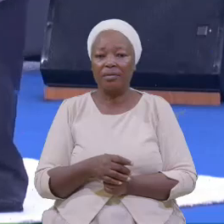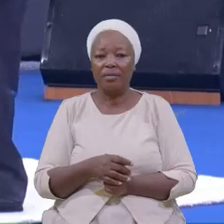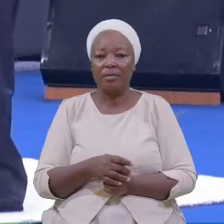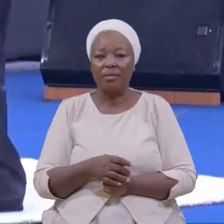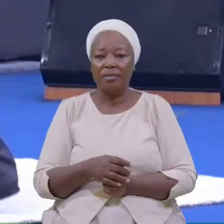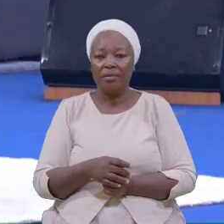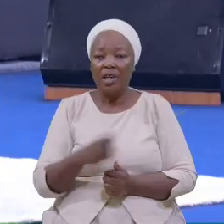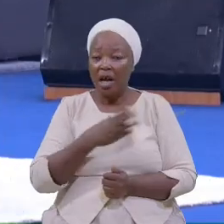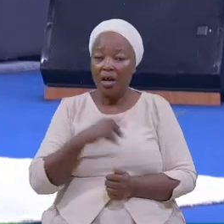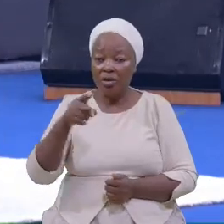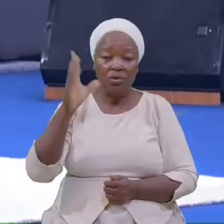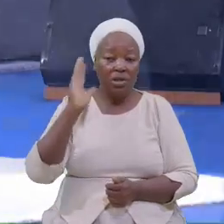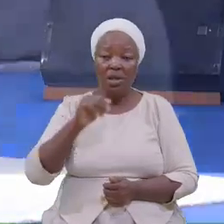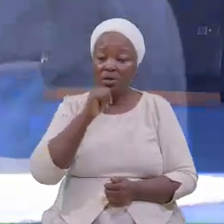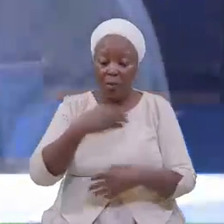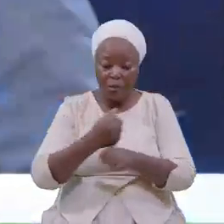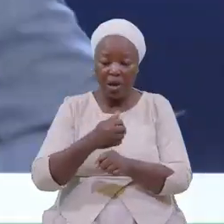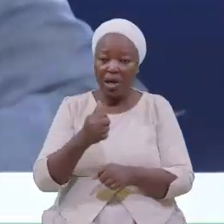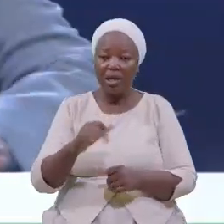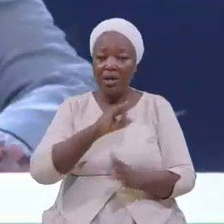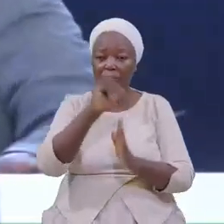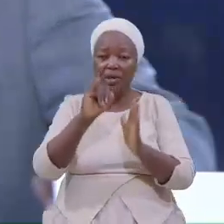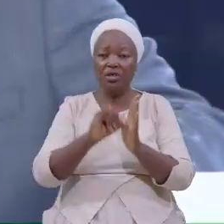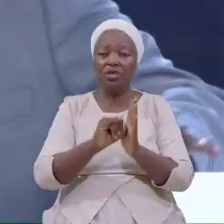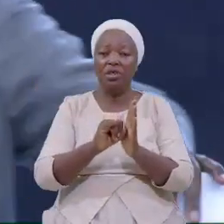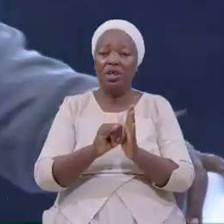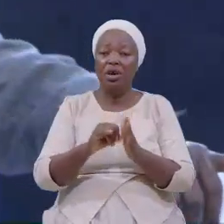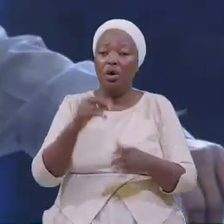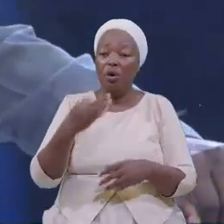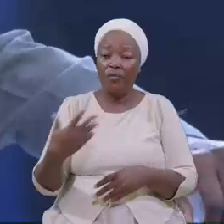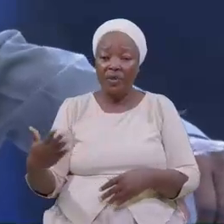And thou shalt not make an image of things